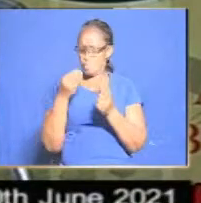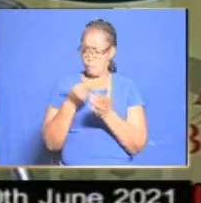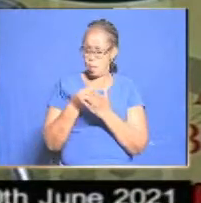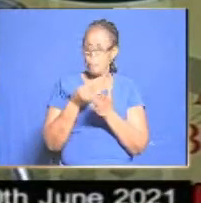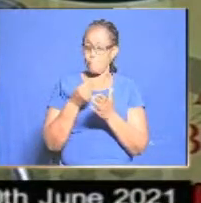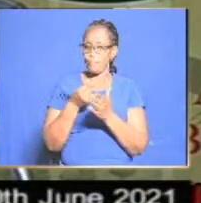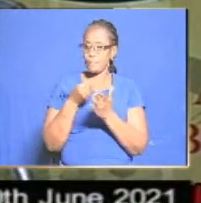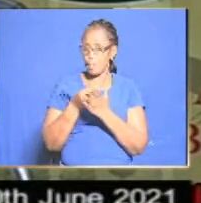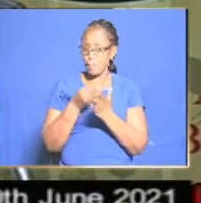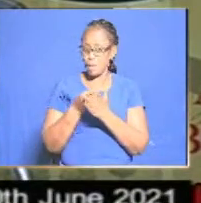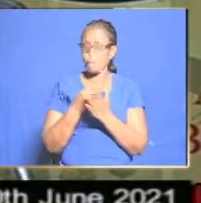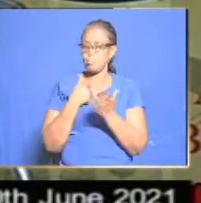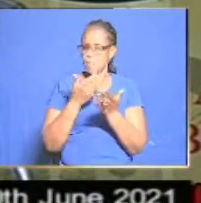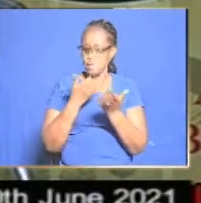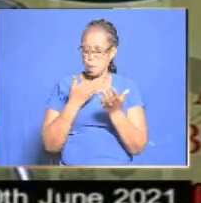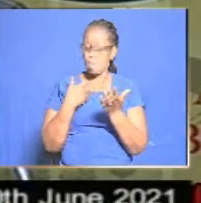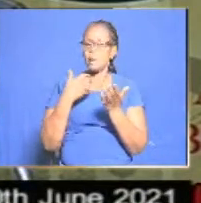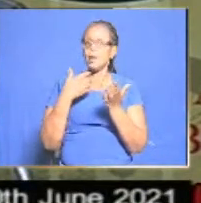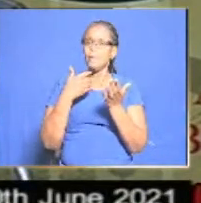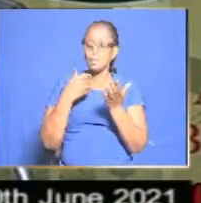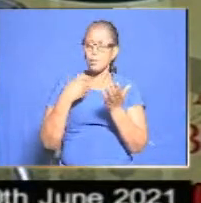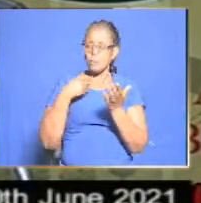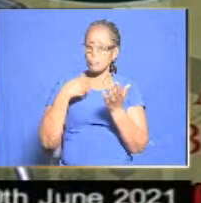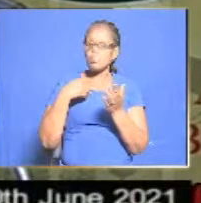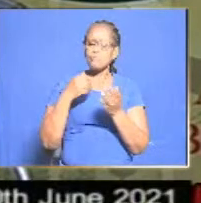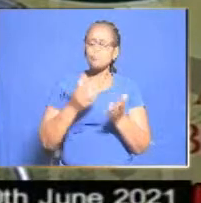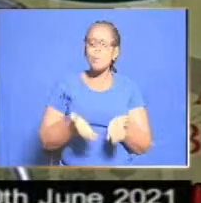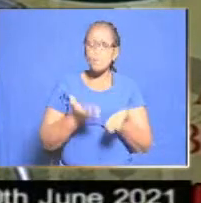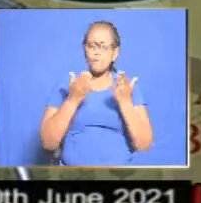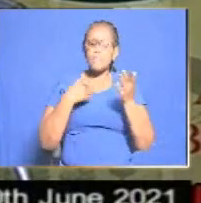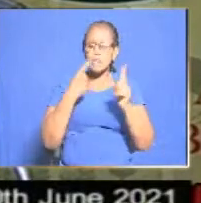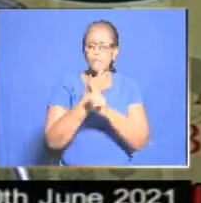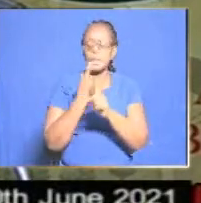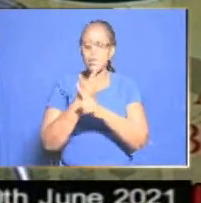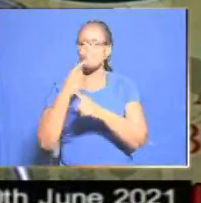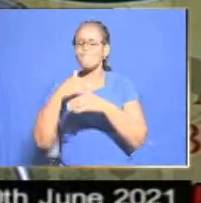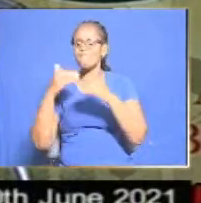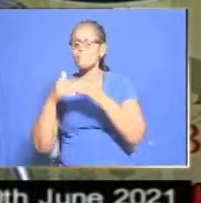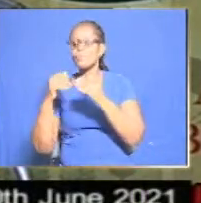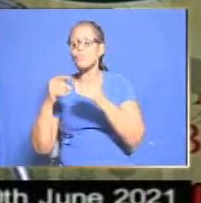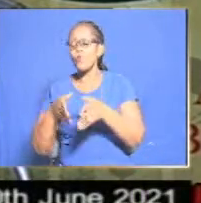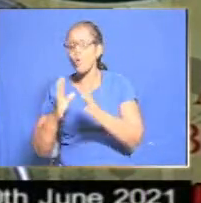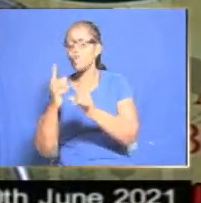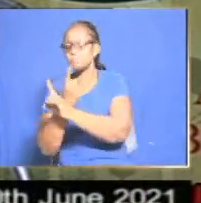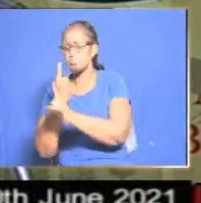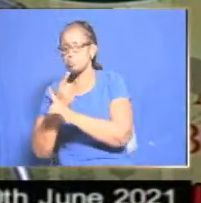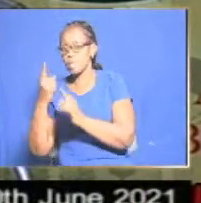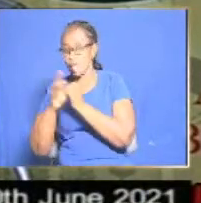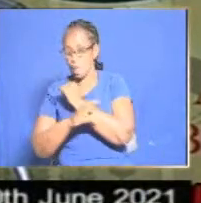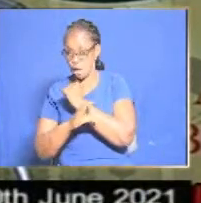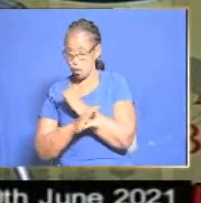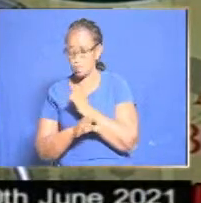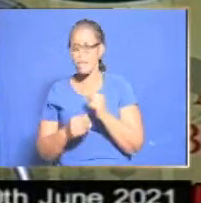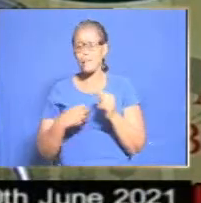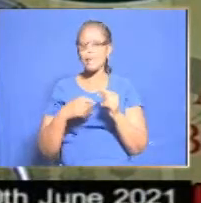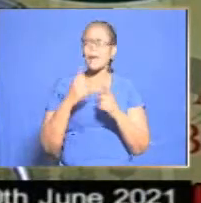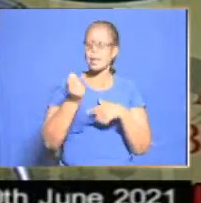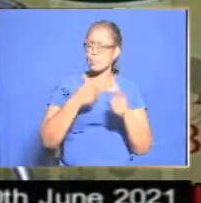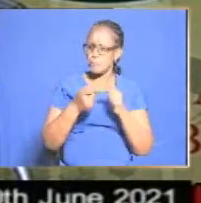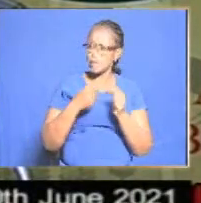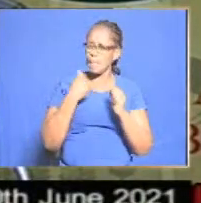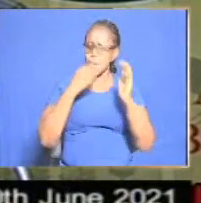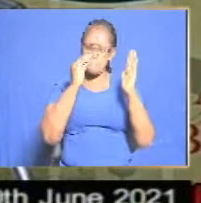of ongoing critical infrastructure projects in the country. Mr. Speaker, The expenditures I've outlined in this budget